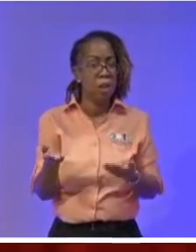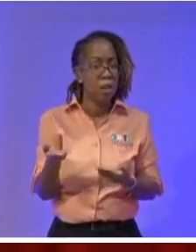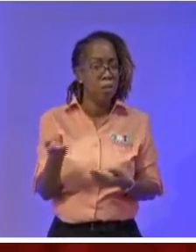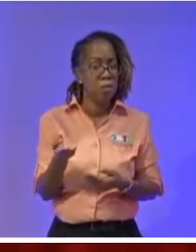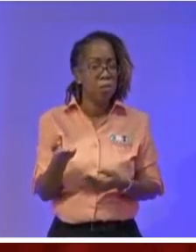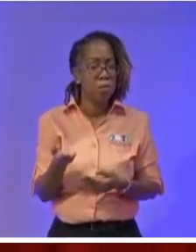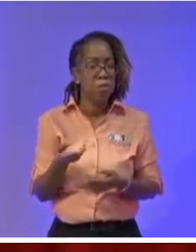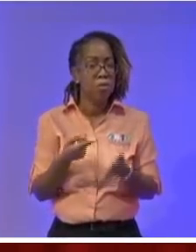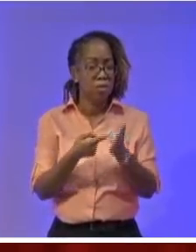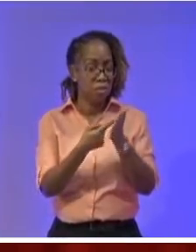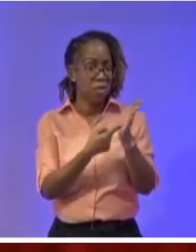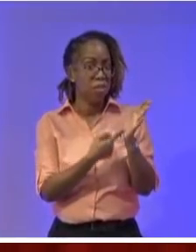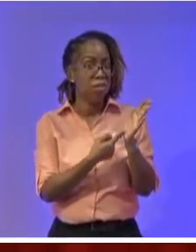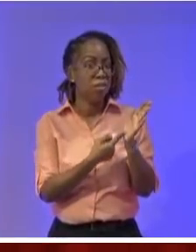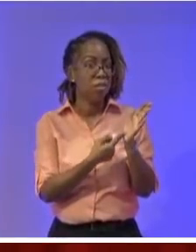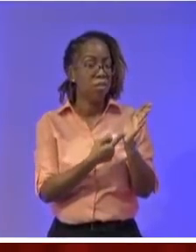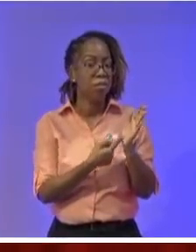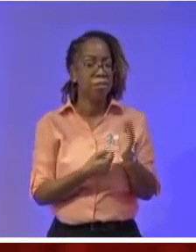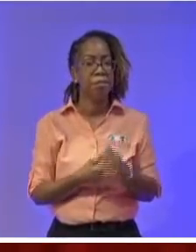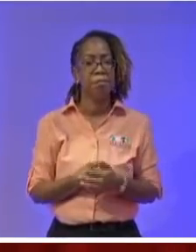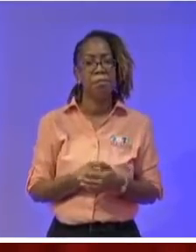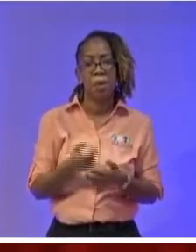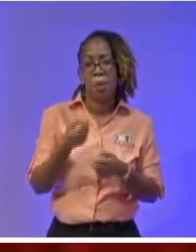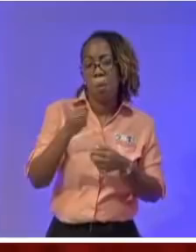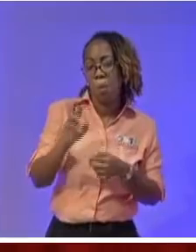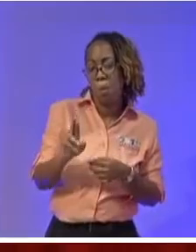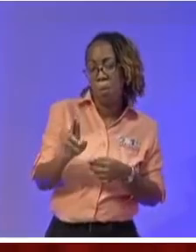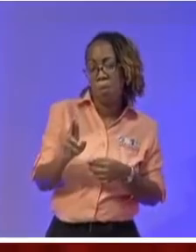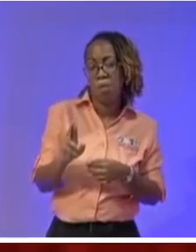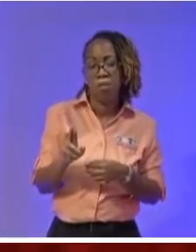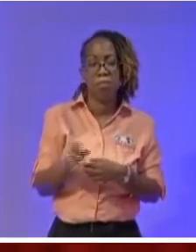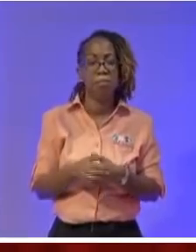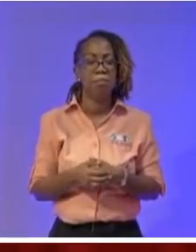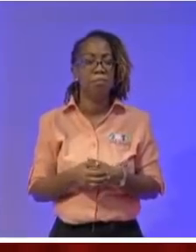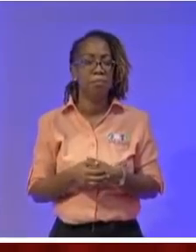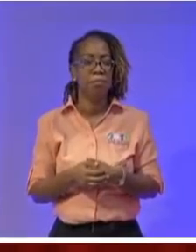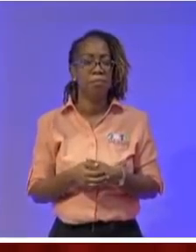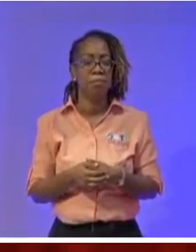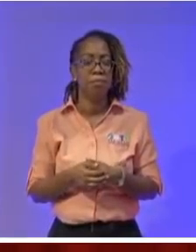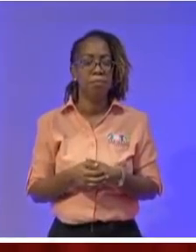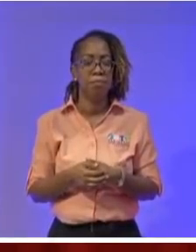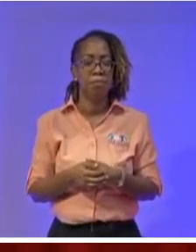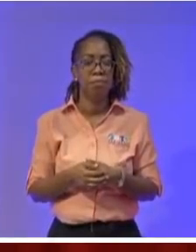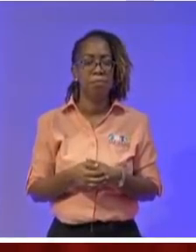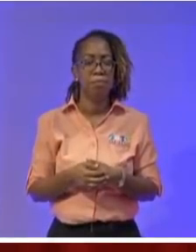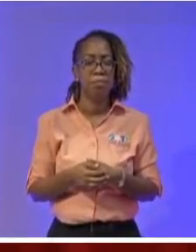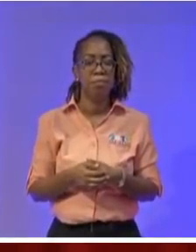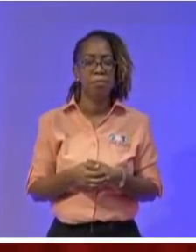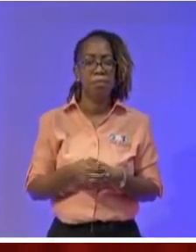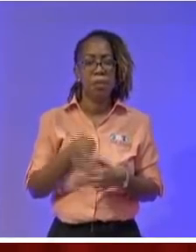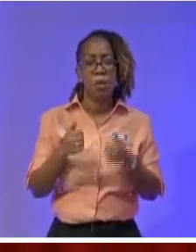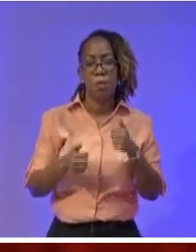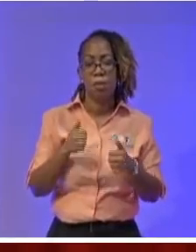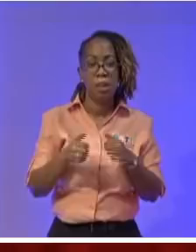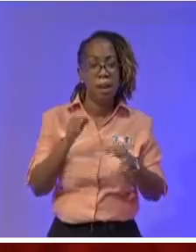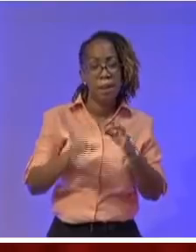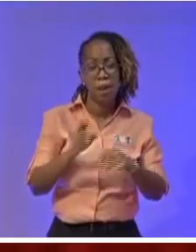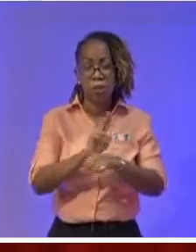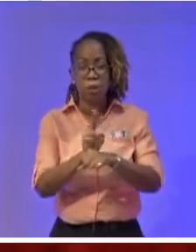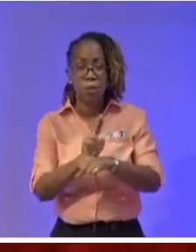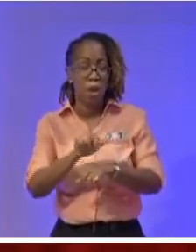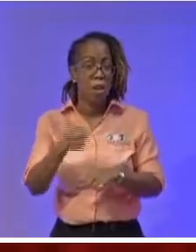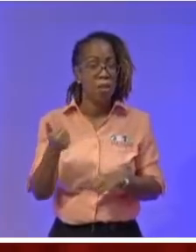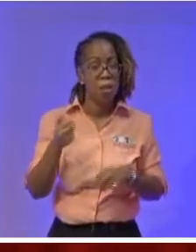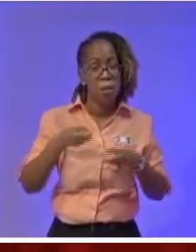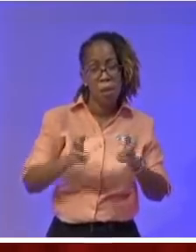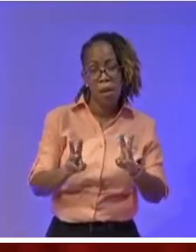a different process in terms of using the pathology or symptomology, whichever one, in terms of, if we